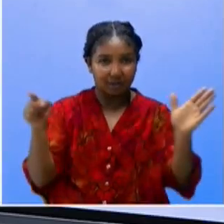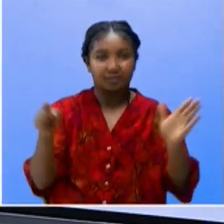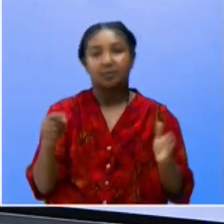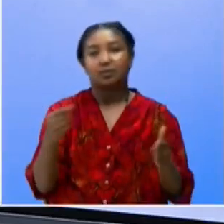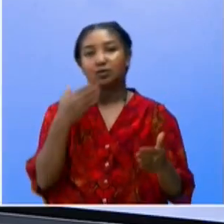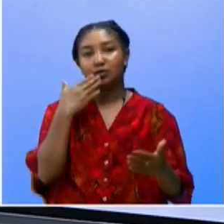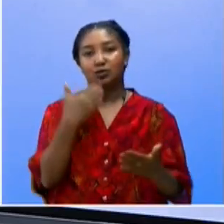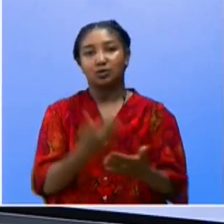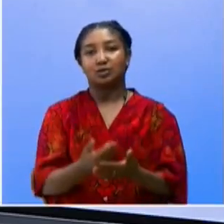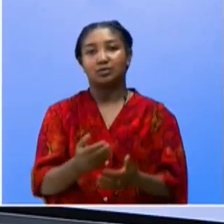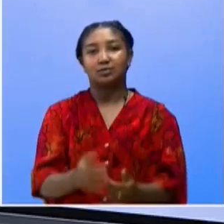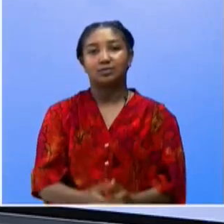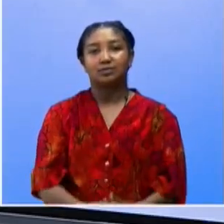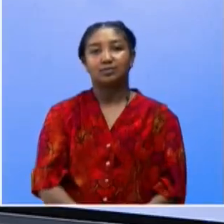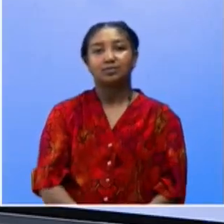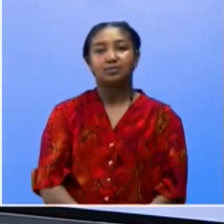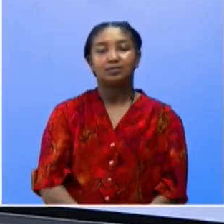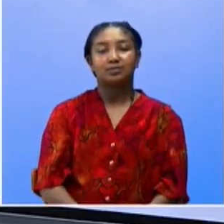Good.